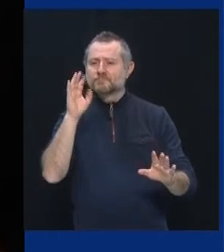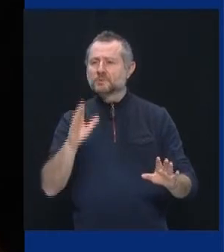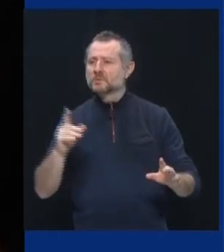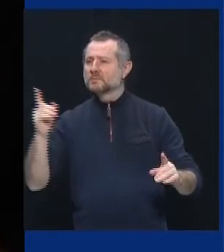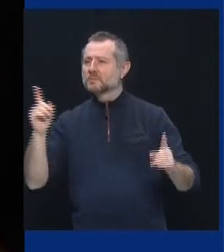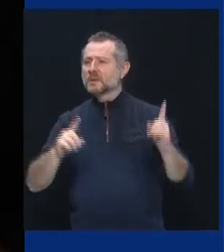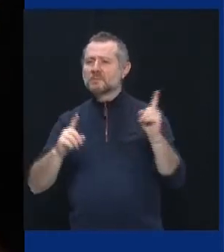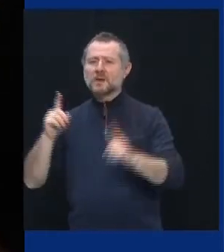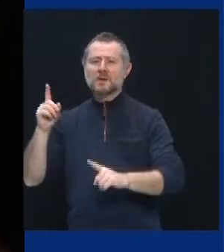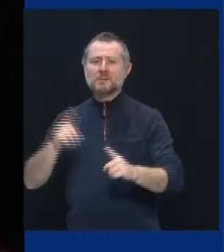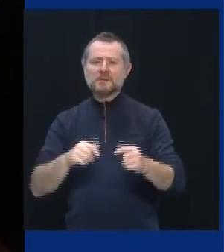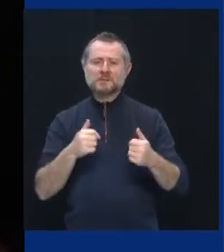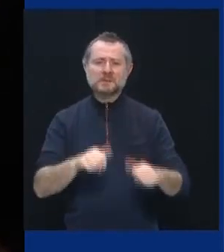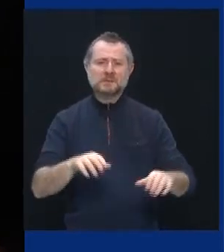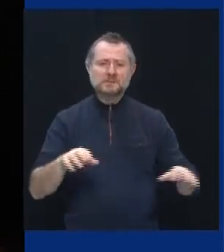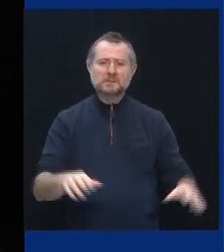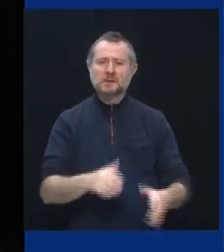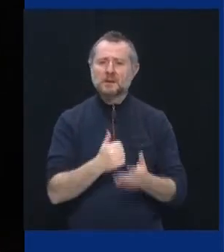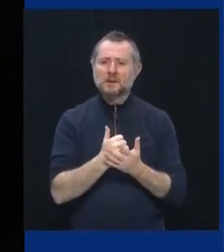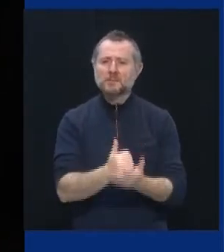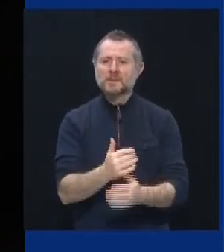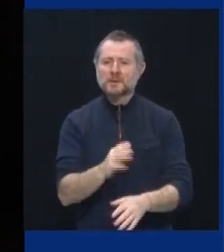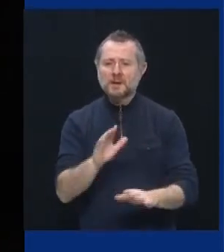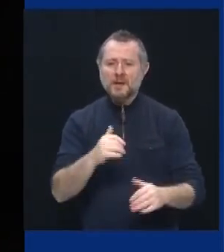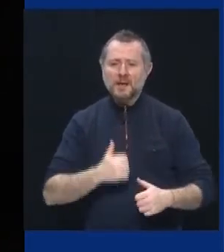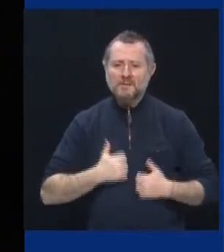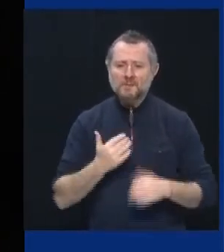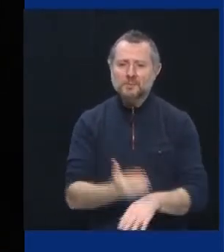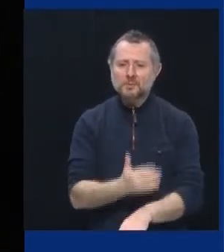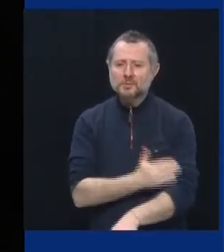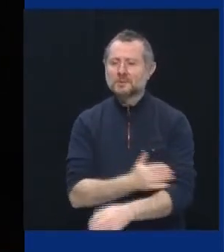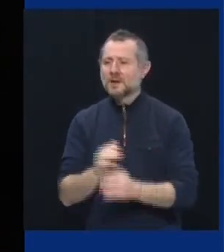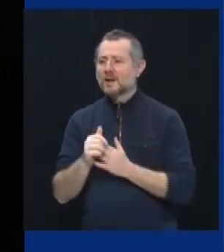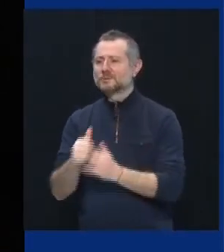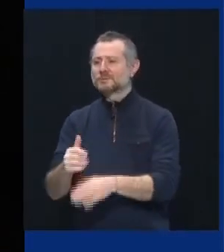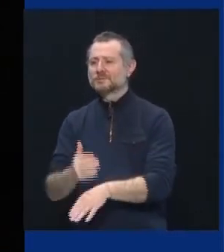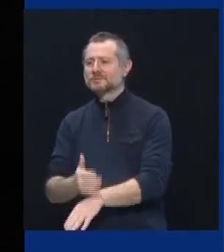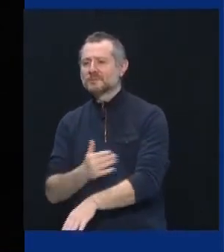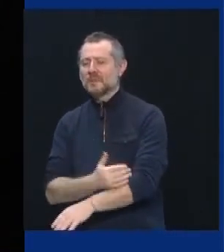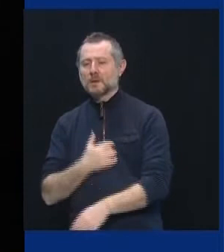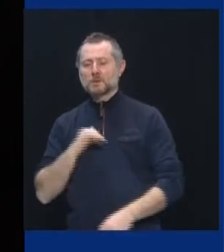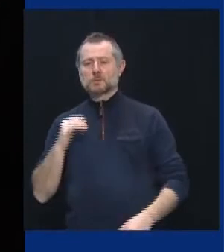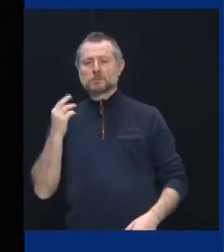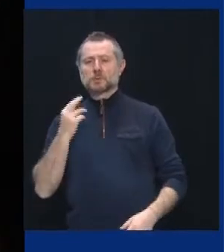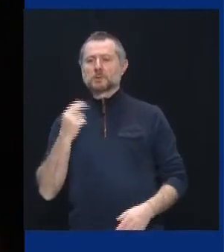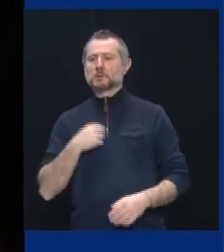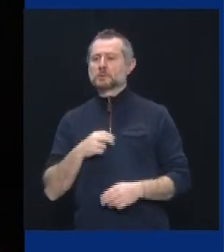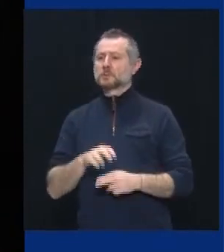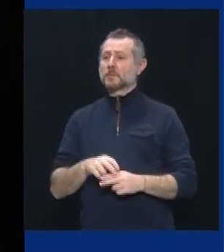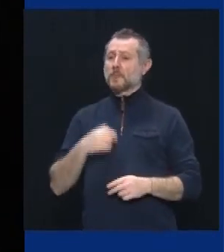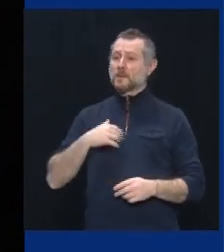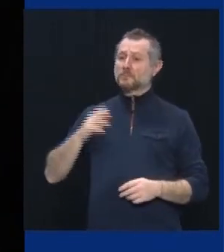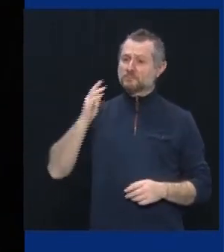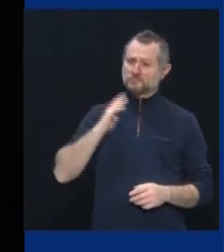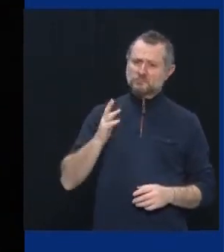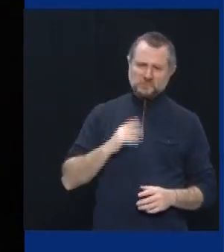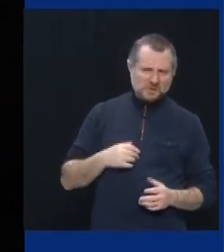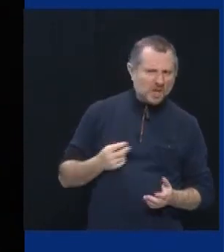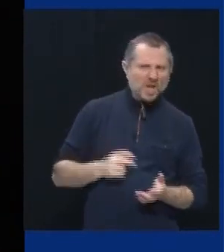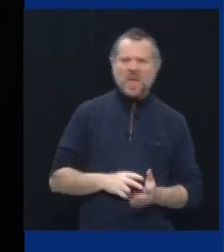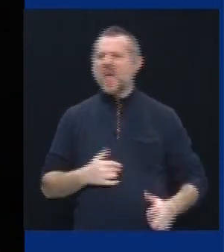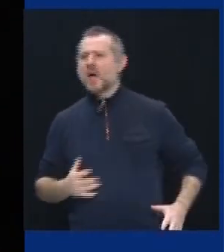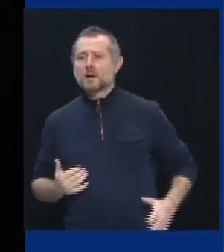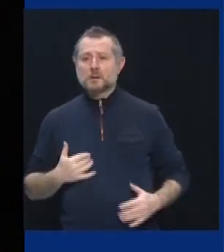for all of us, and I realize that I can't jump up like I used to, but I'm